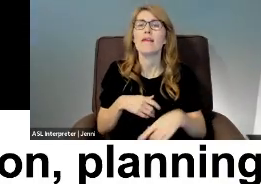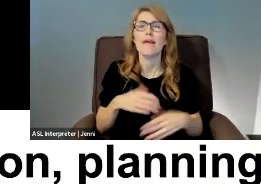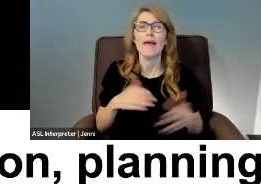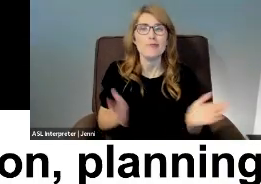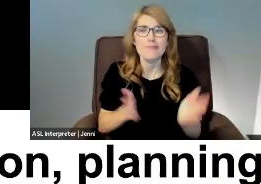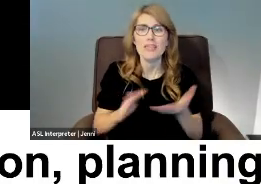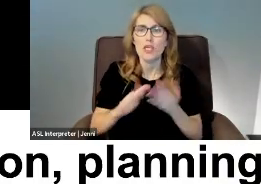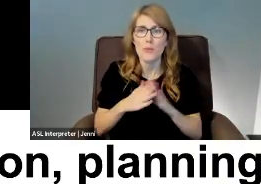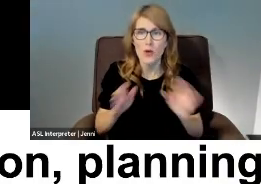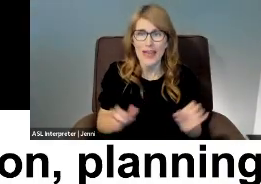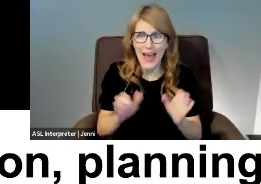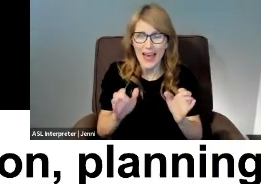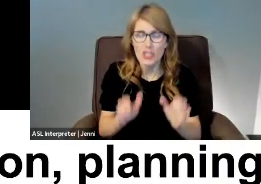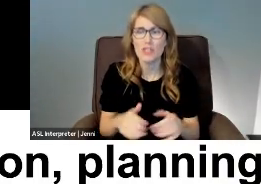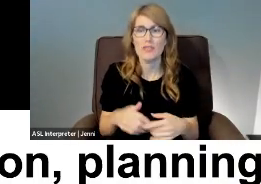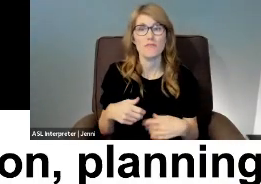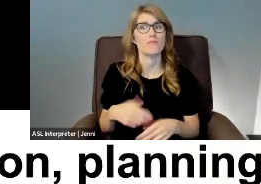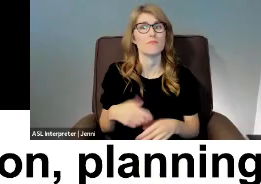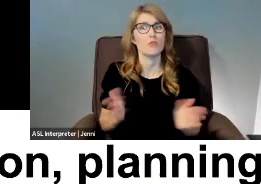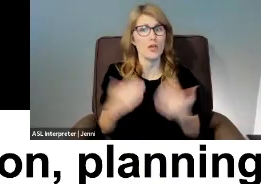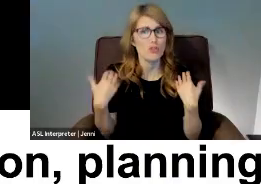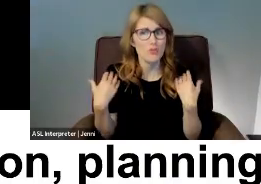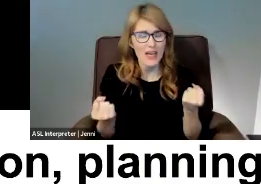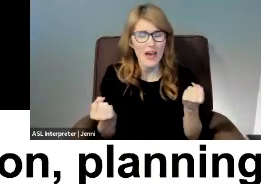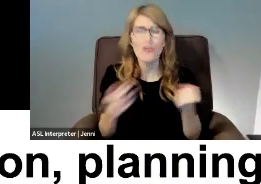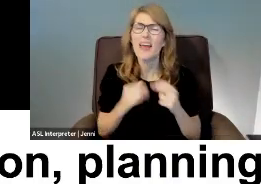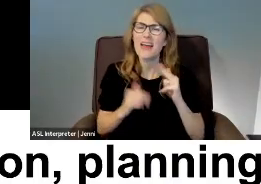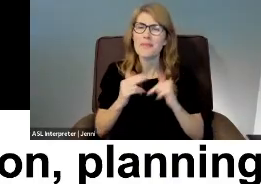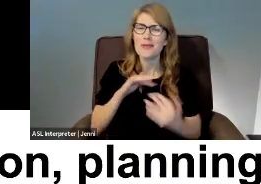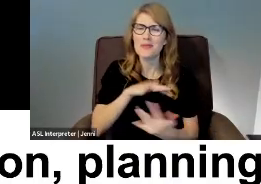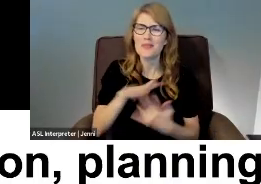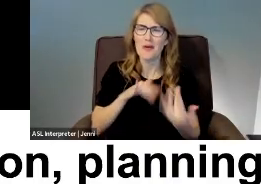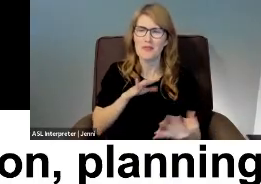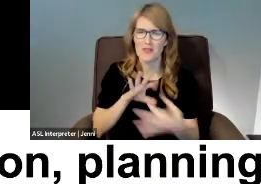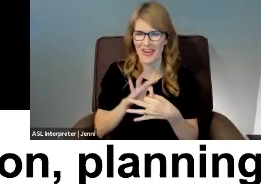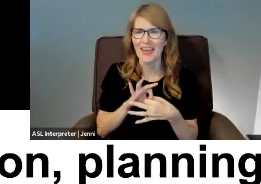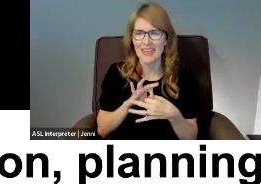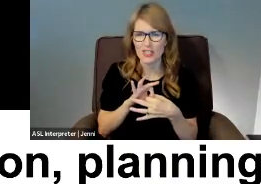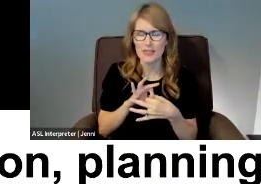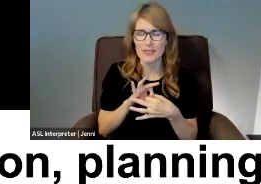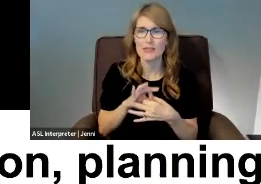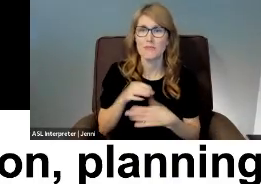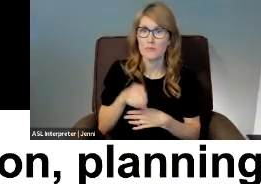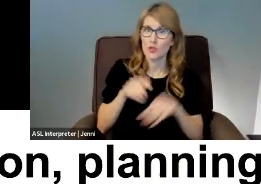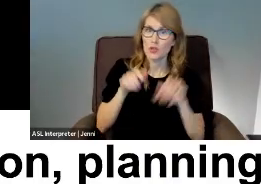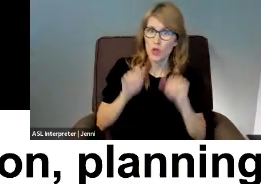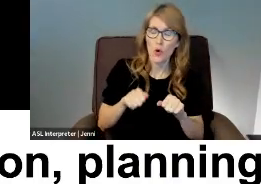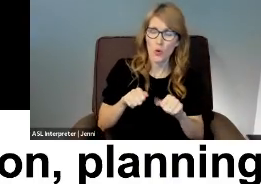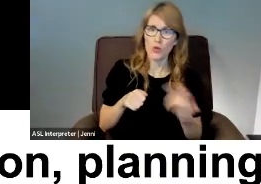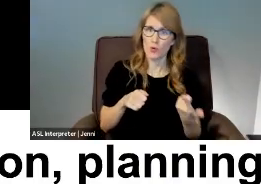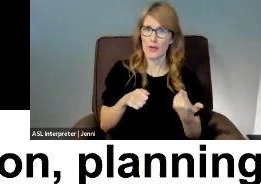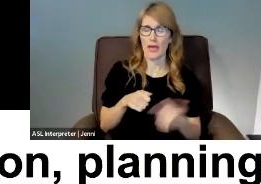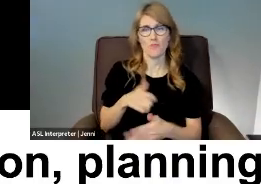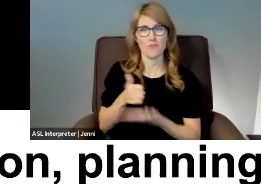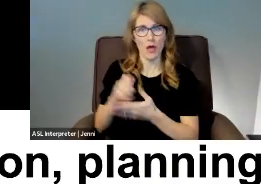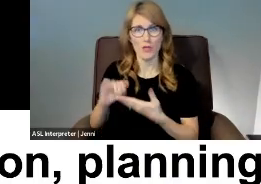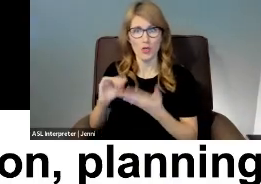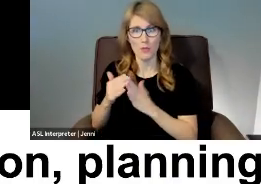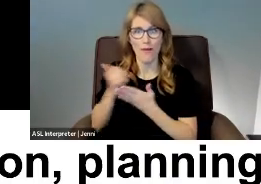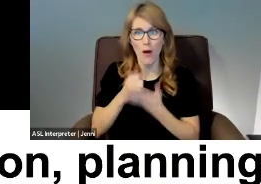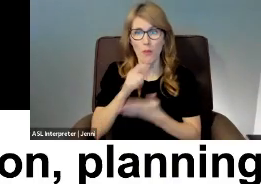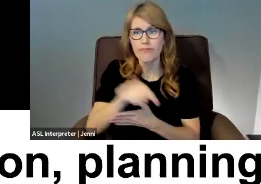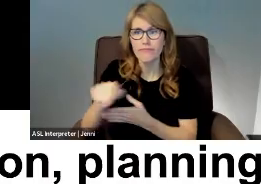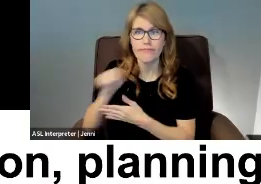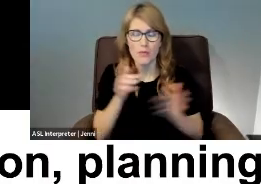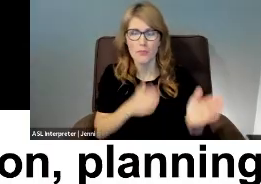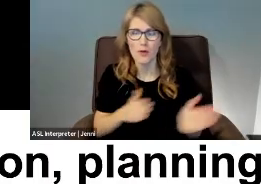recovery and builds social connections so that you can take a position in your community to help others prepare. And